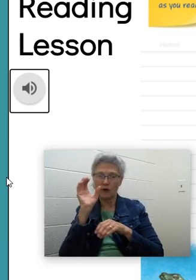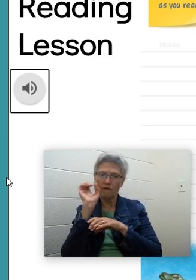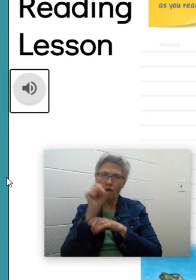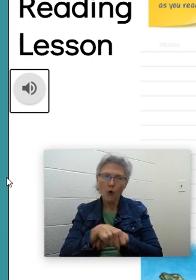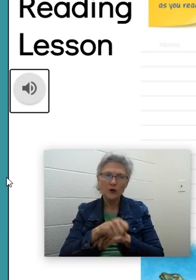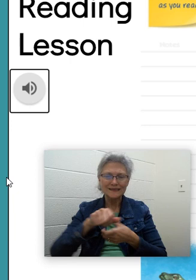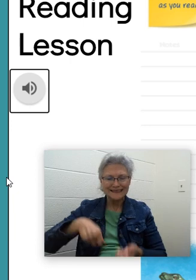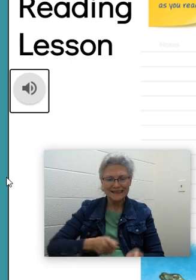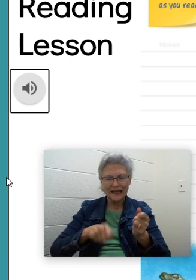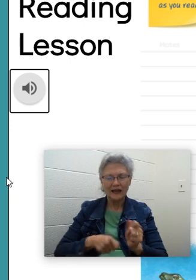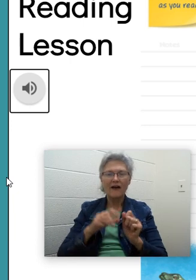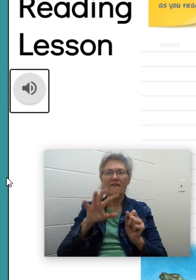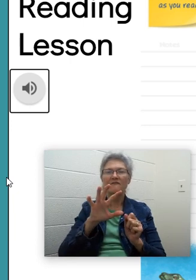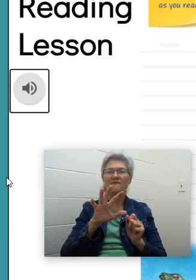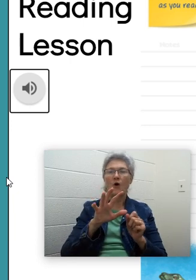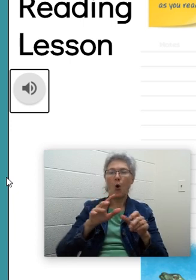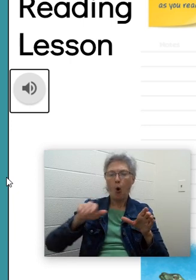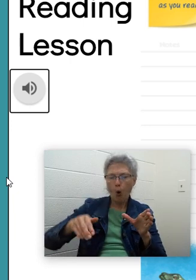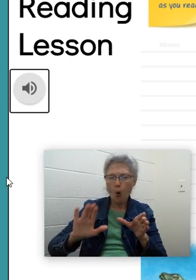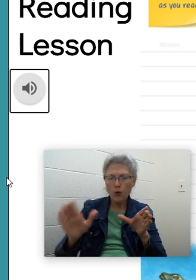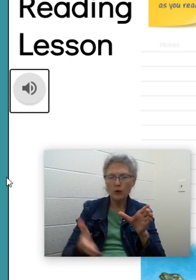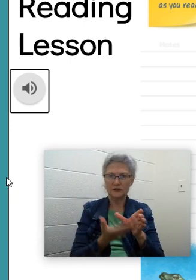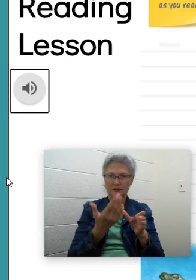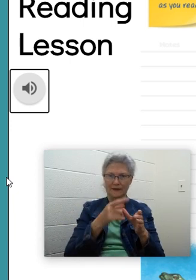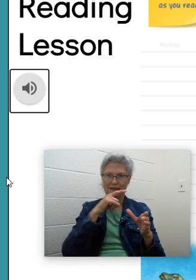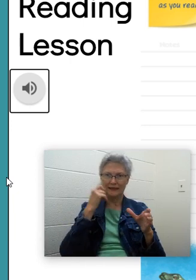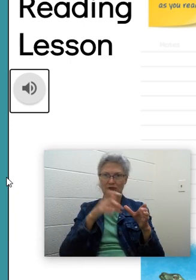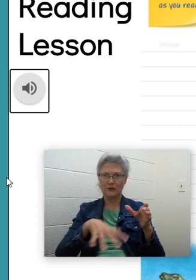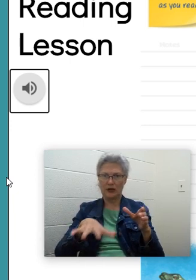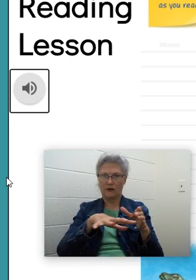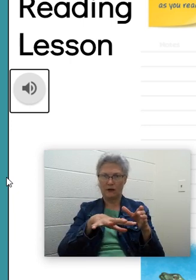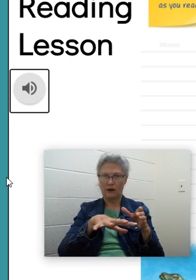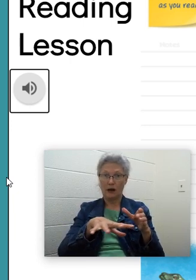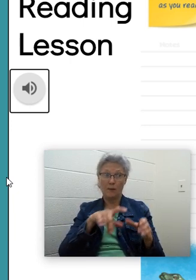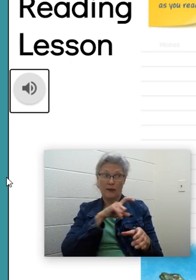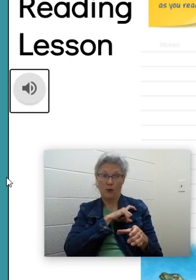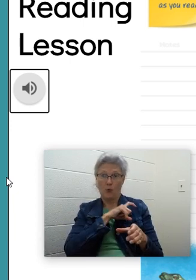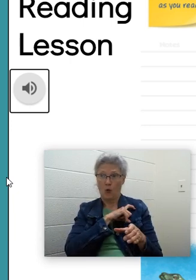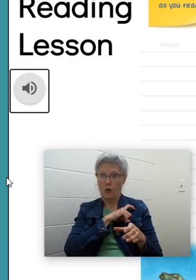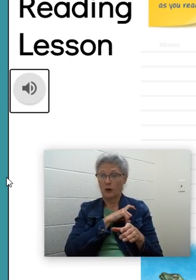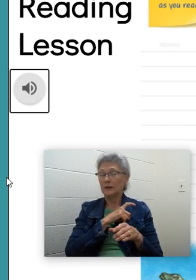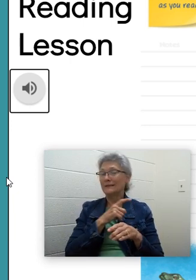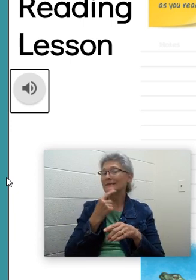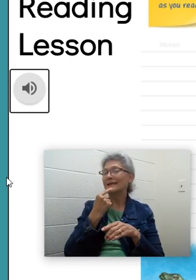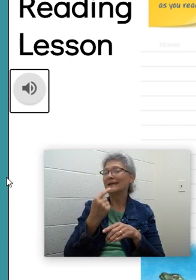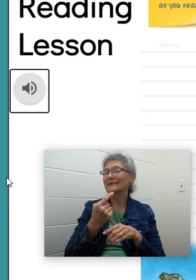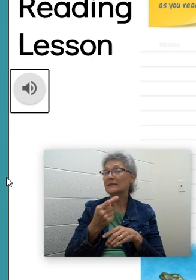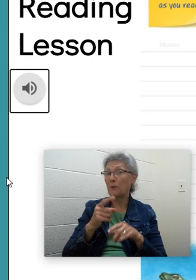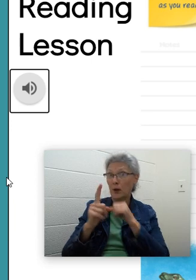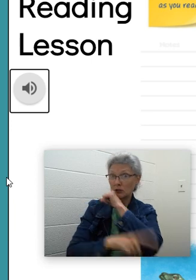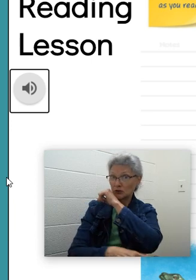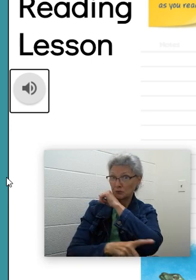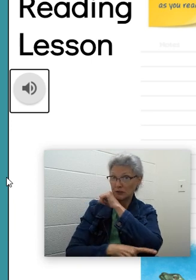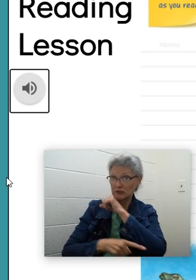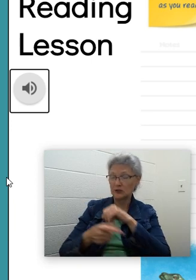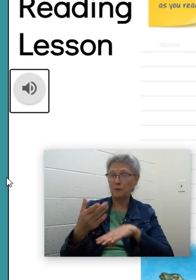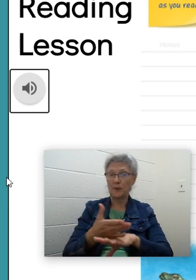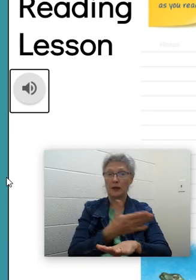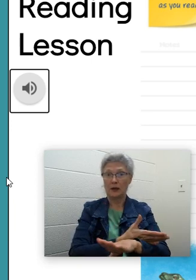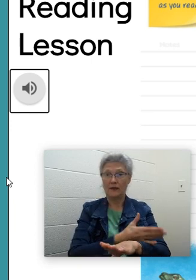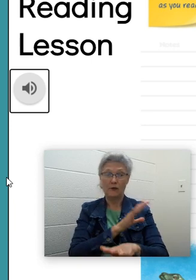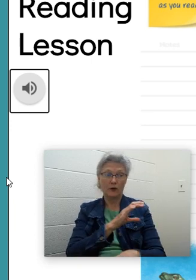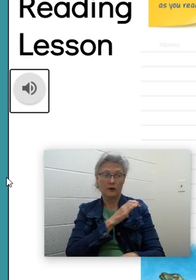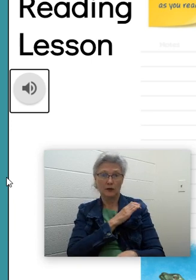desert. Although the warden claims this punishment is meant to build the boy's character, she's actually searching for